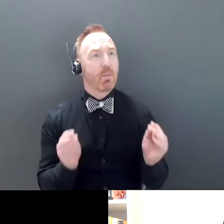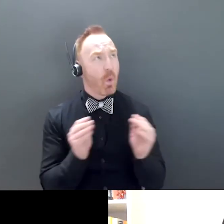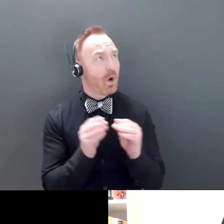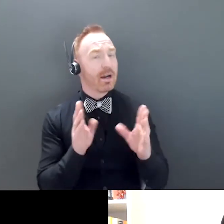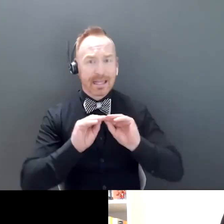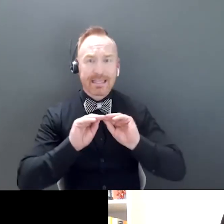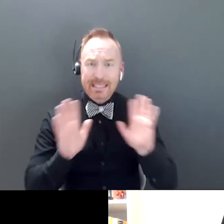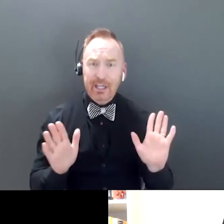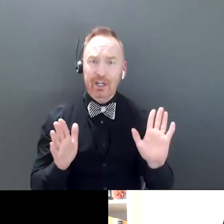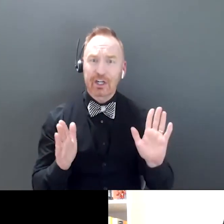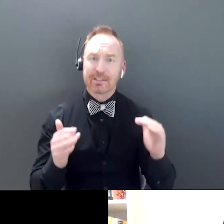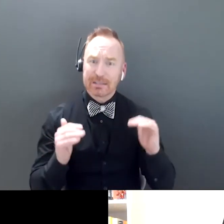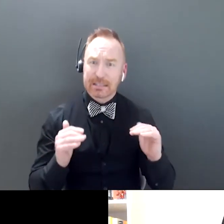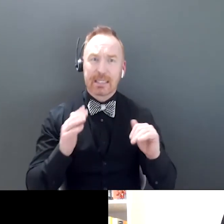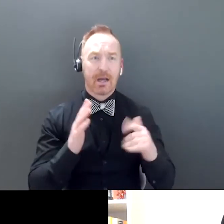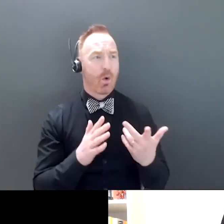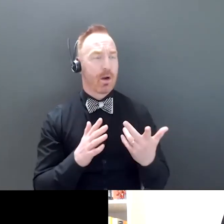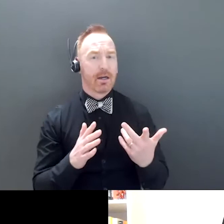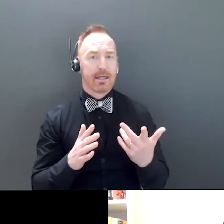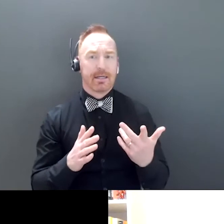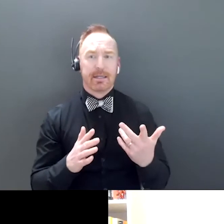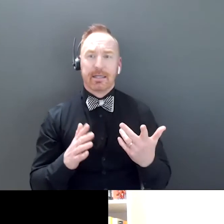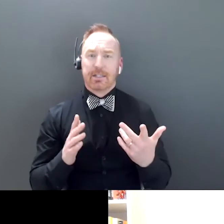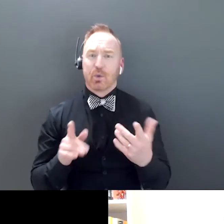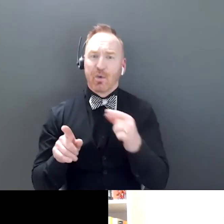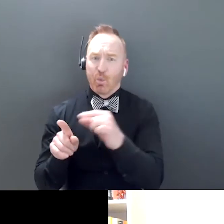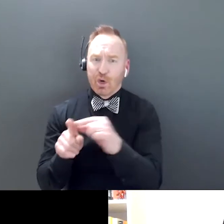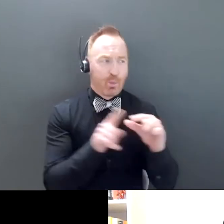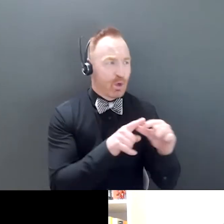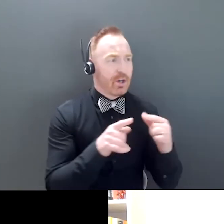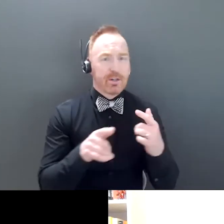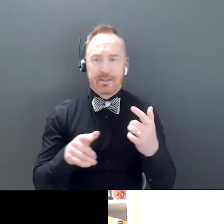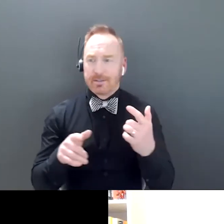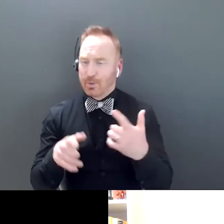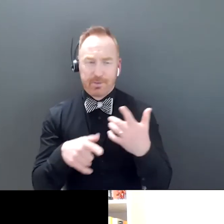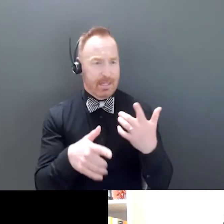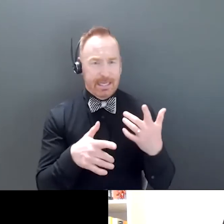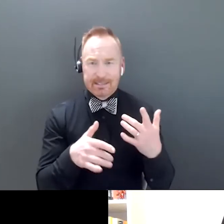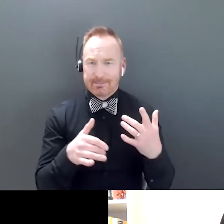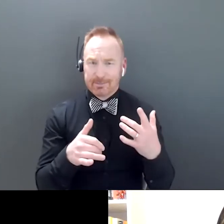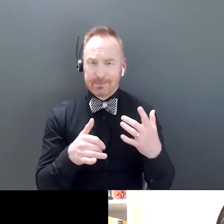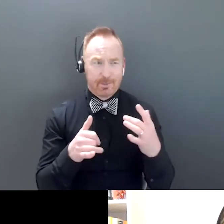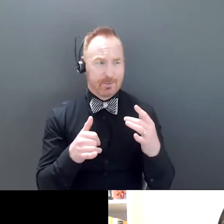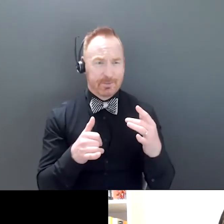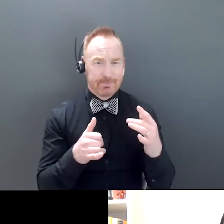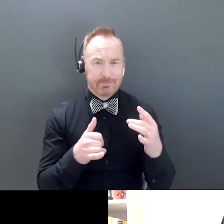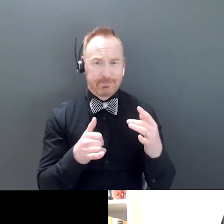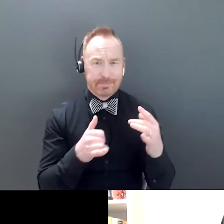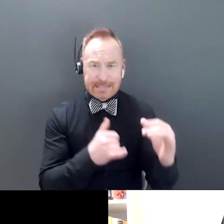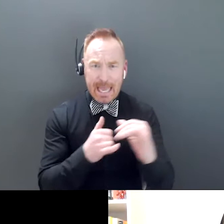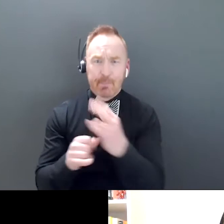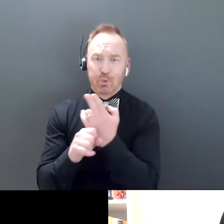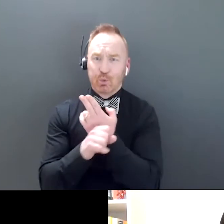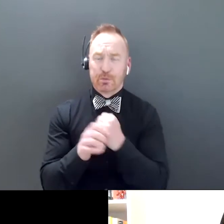language. So sometimes, you know, it's about being able to translate. I've learned a lot of change can be